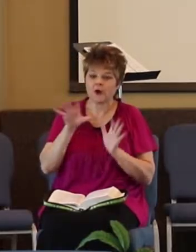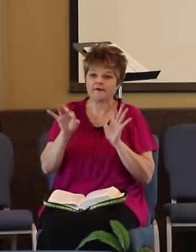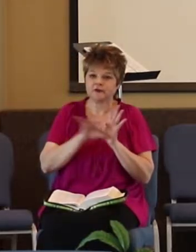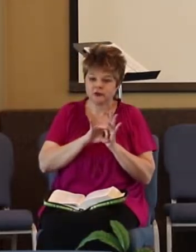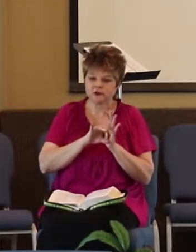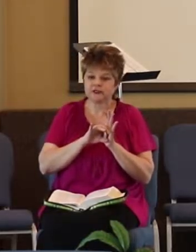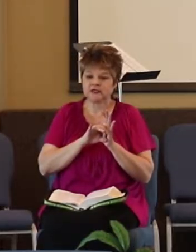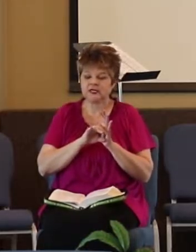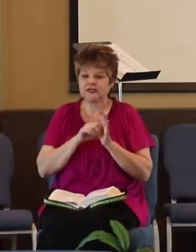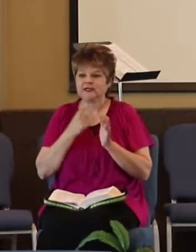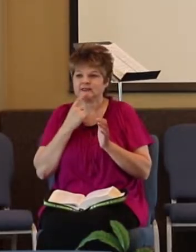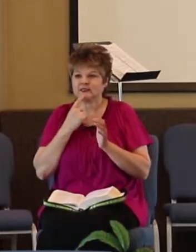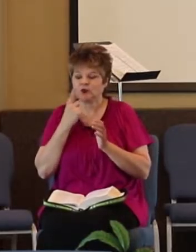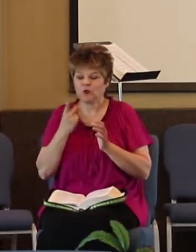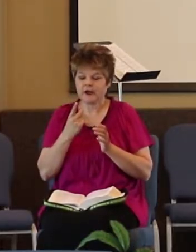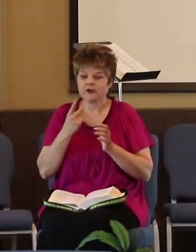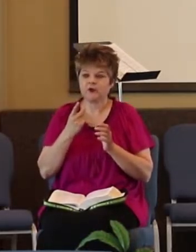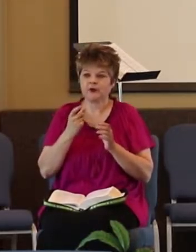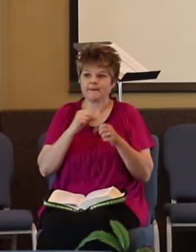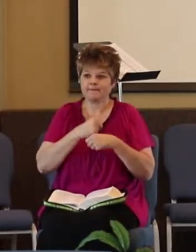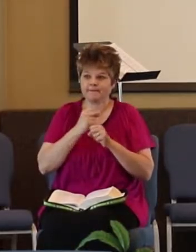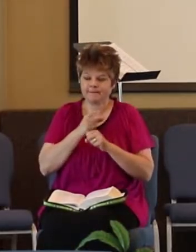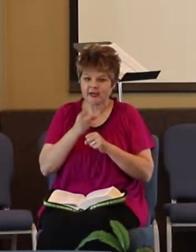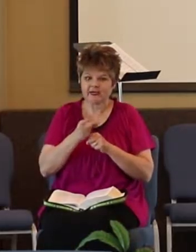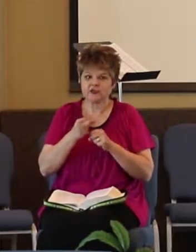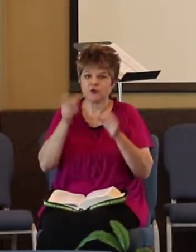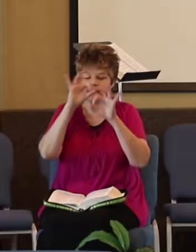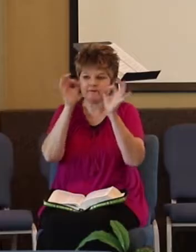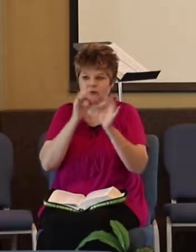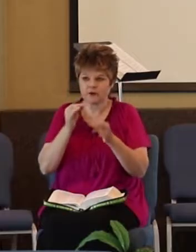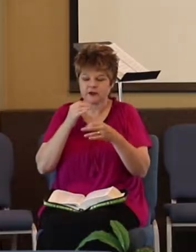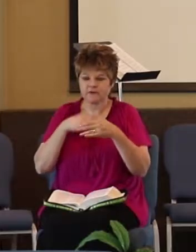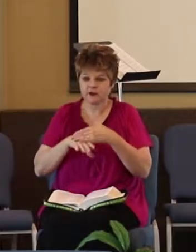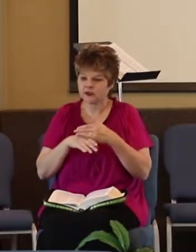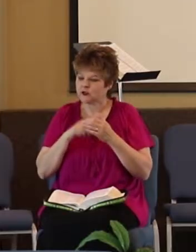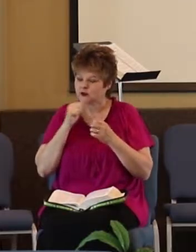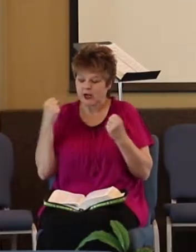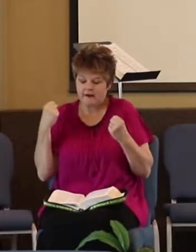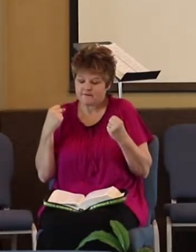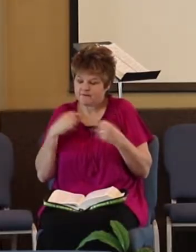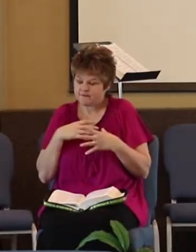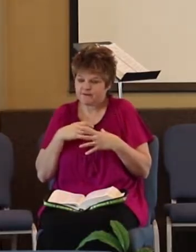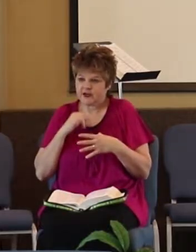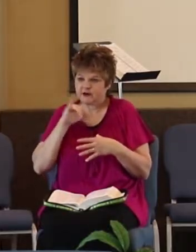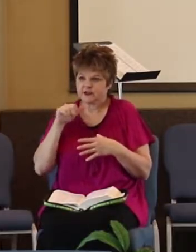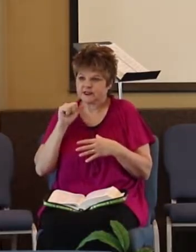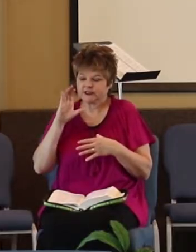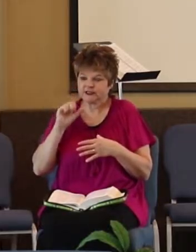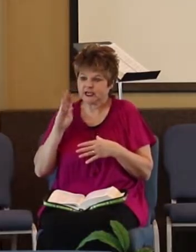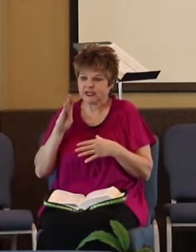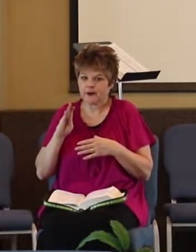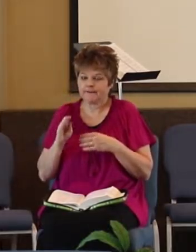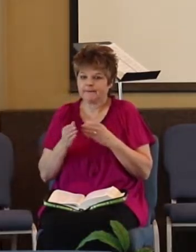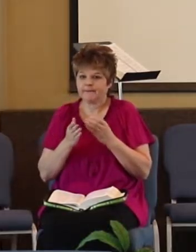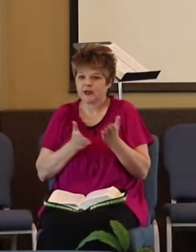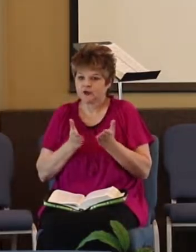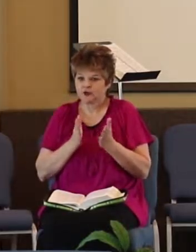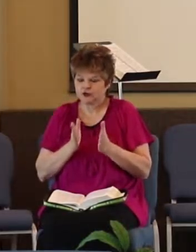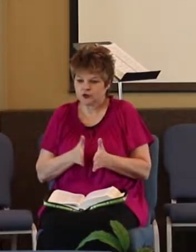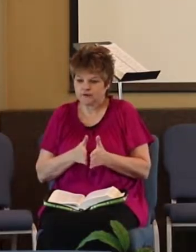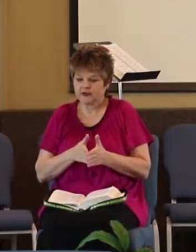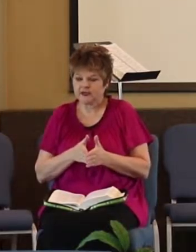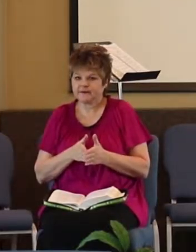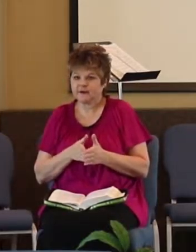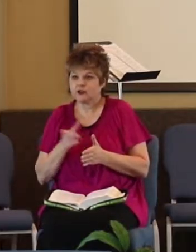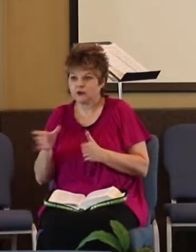and formed you from the womb, who will help you. Do not fear, O Jacob, my servant, and you, Jeshurun, whom I